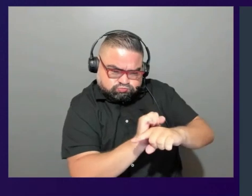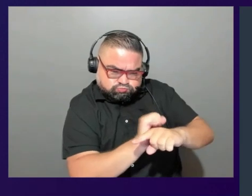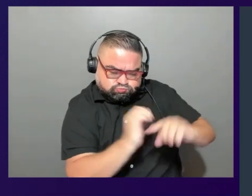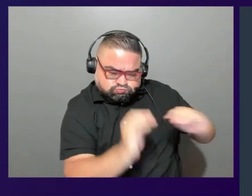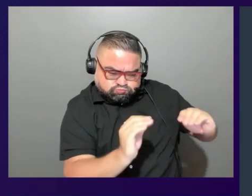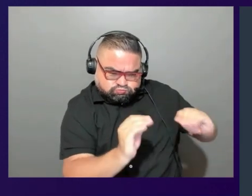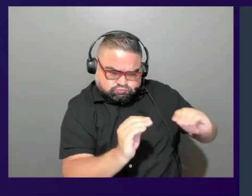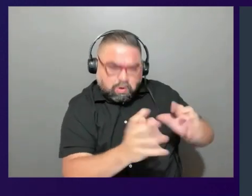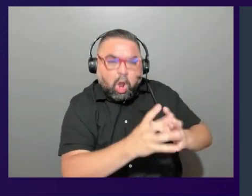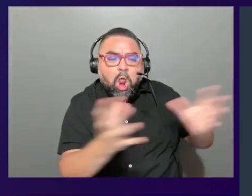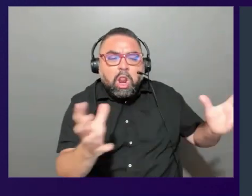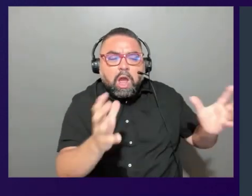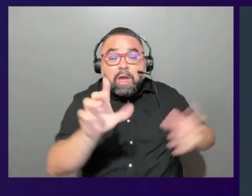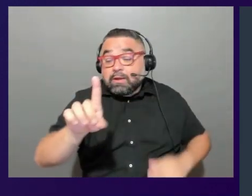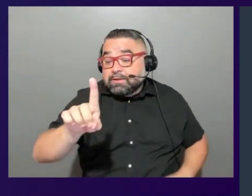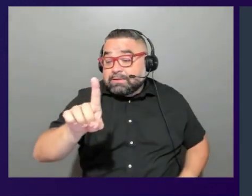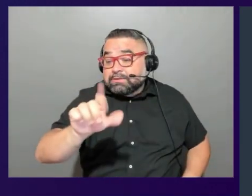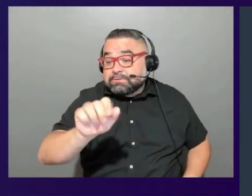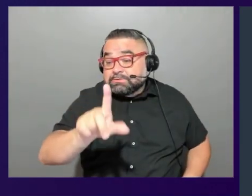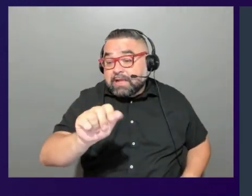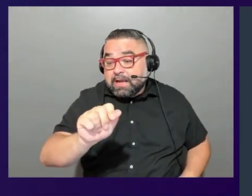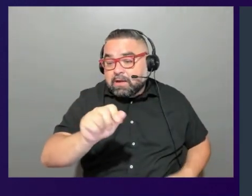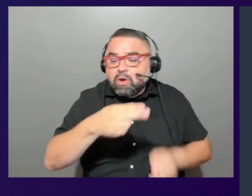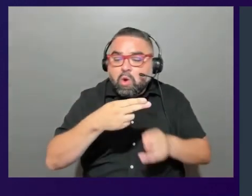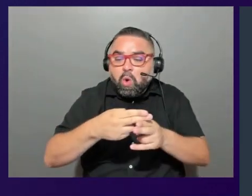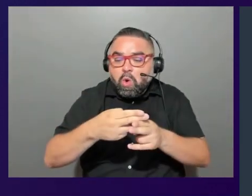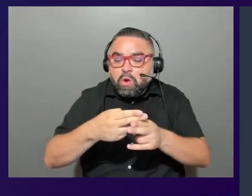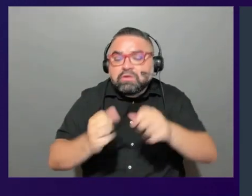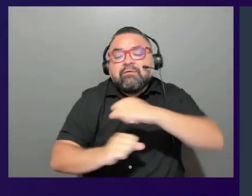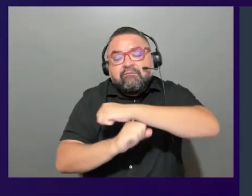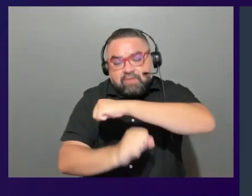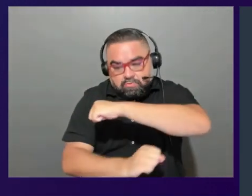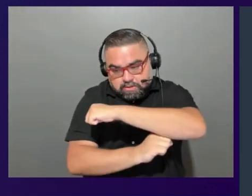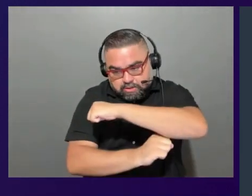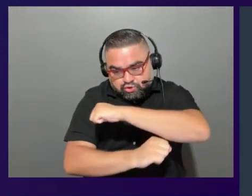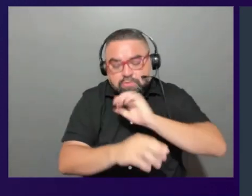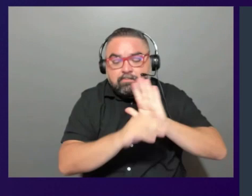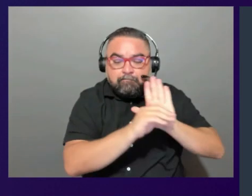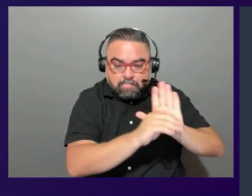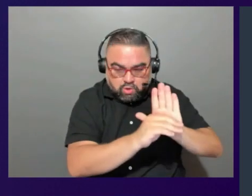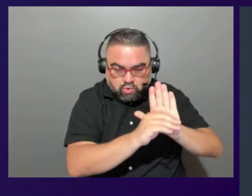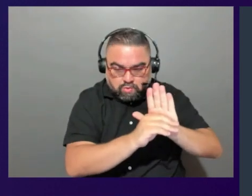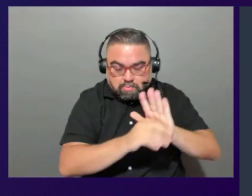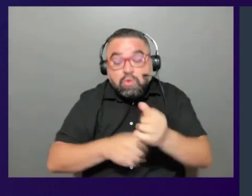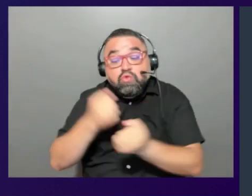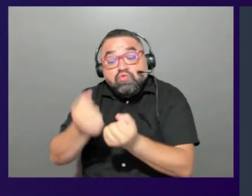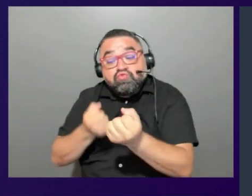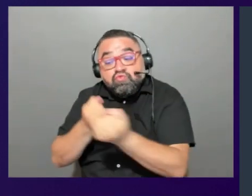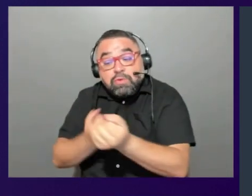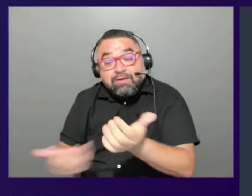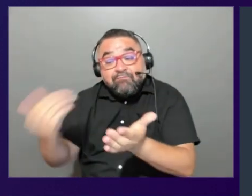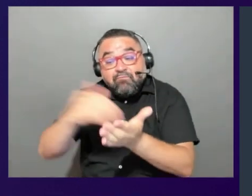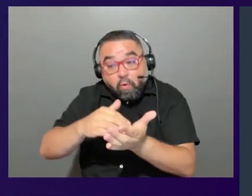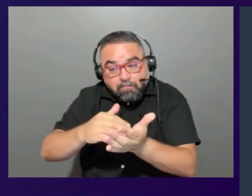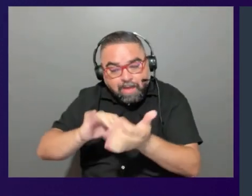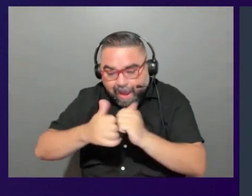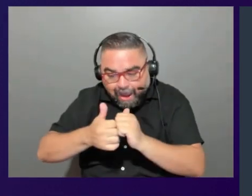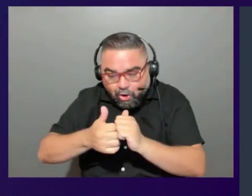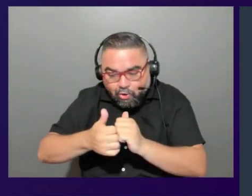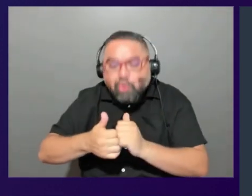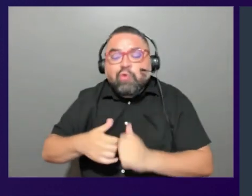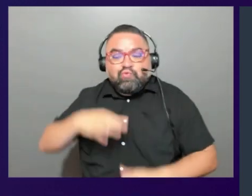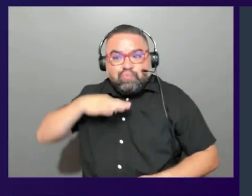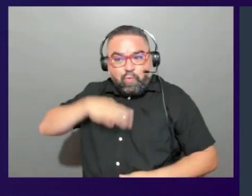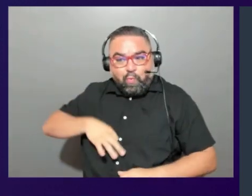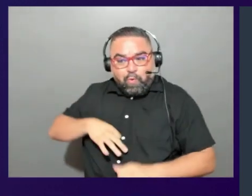commonly referred to as foundation models. And then finally, reinforcement learning trains models by using a reward function of a desired